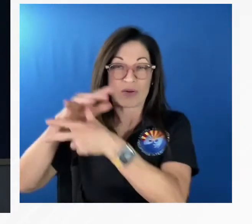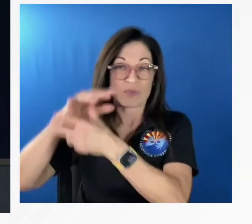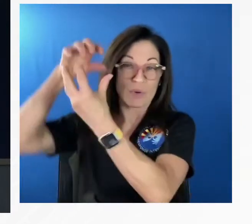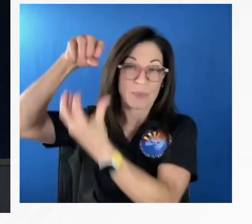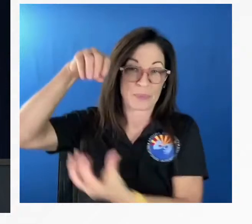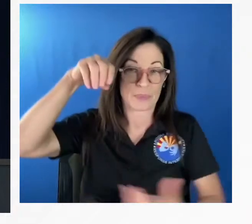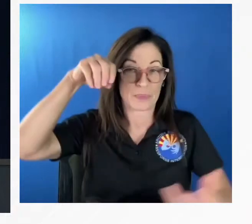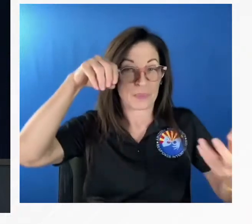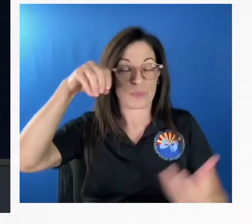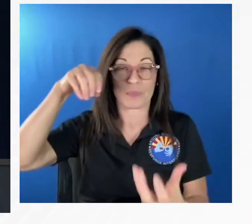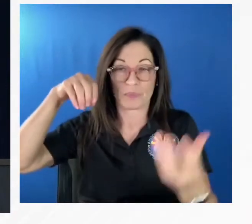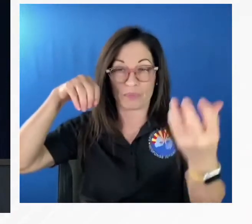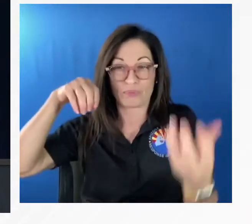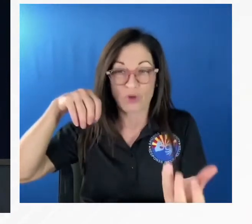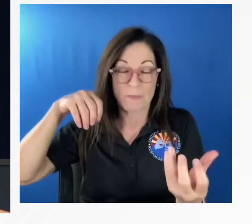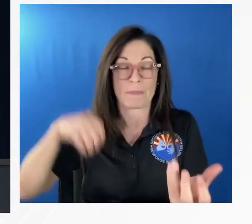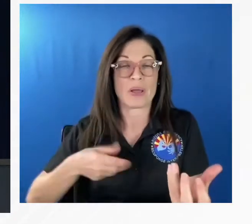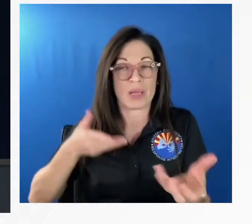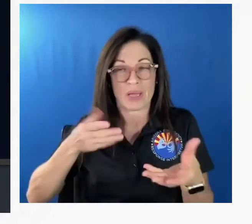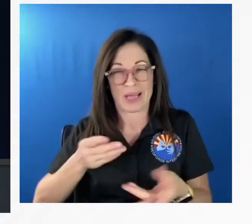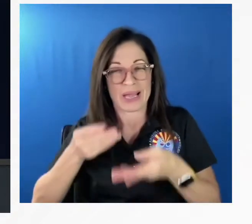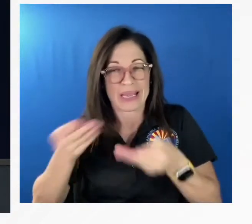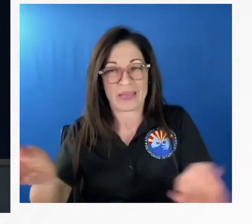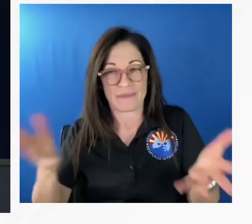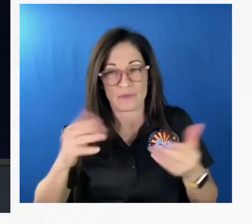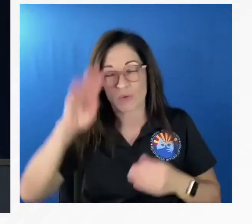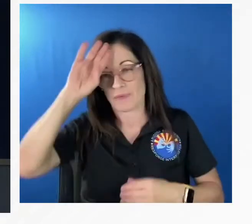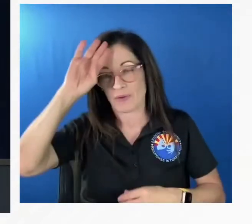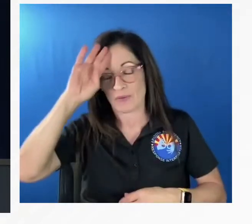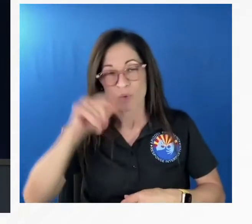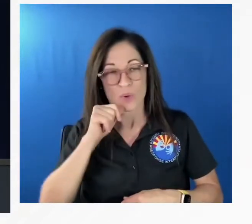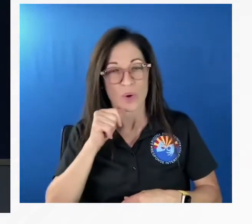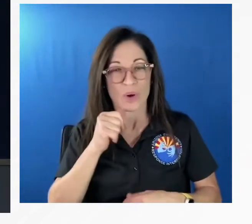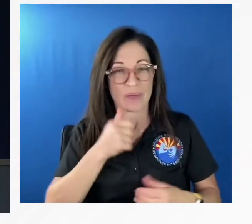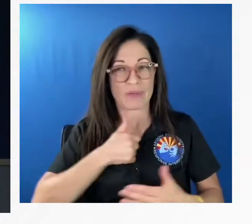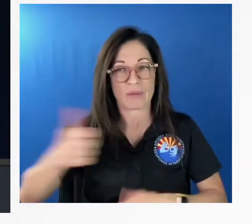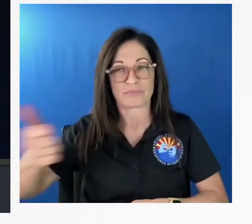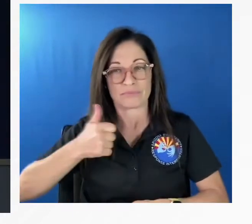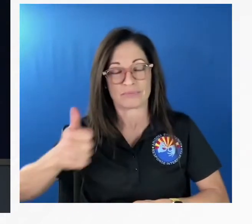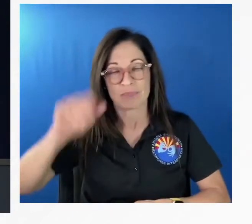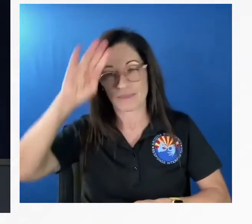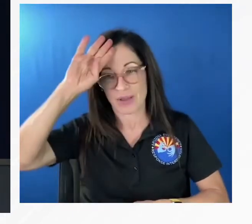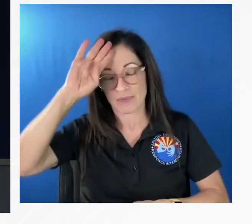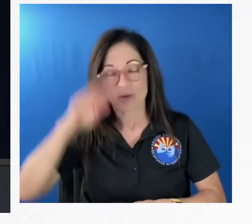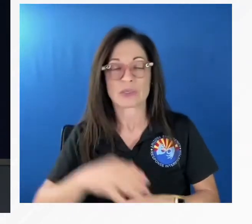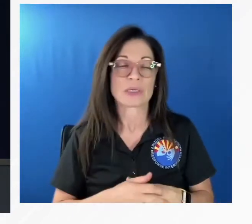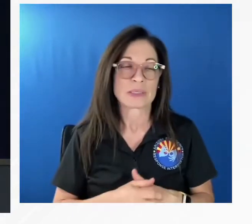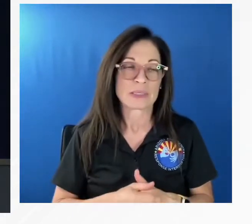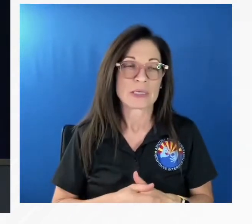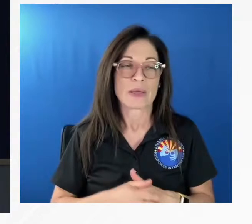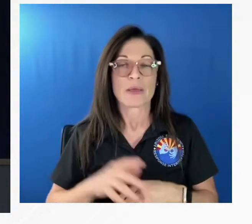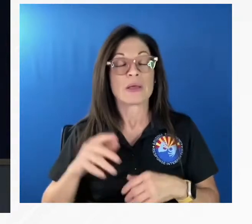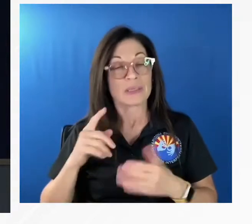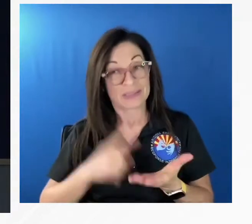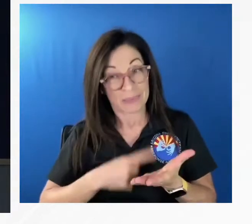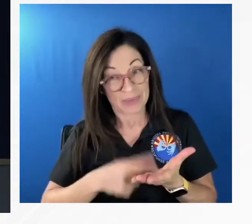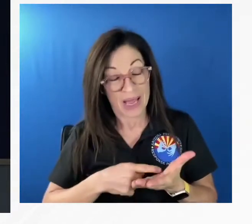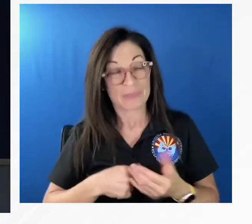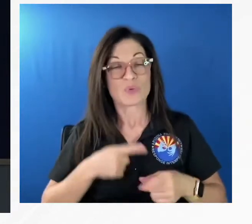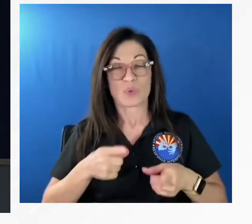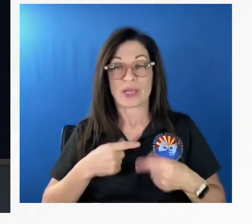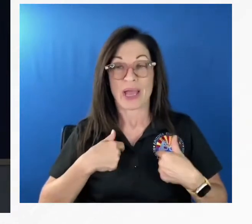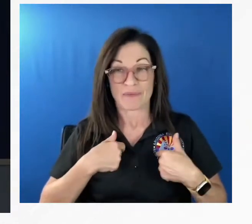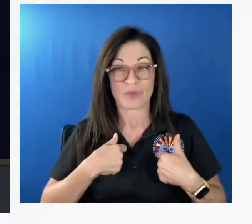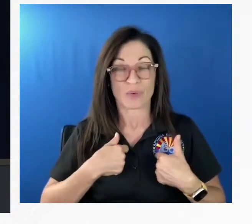to support them, keep them working without having to bring them back and forth. Sometimes we do have to shuttle them because they're timing out. They do 14 days of work before